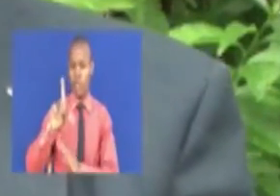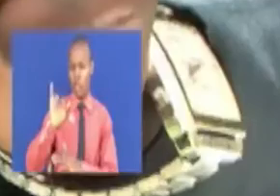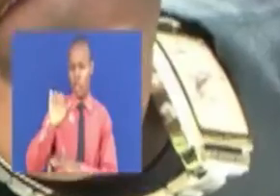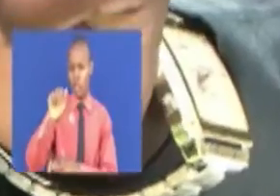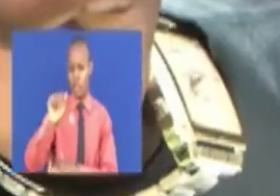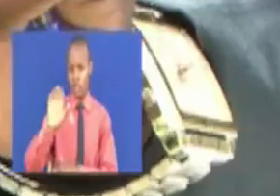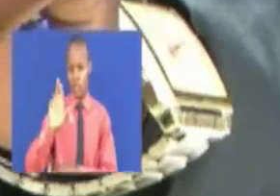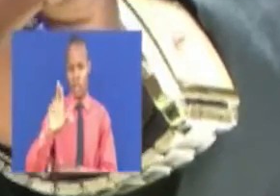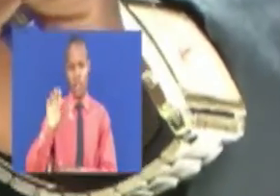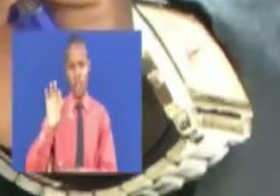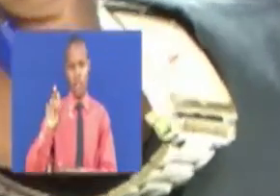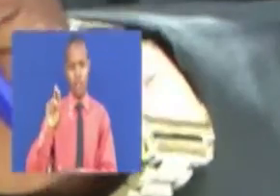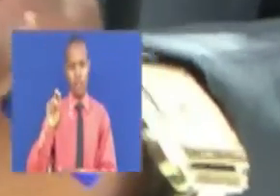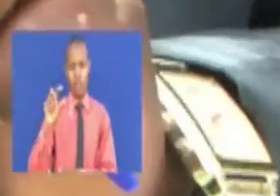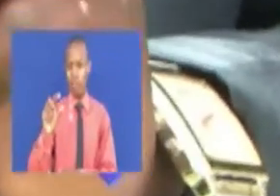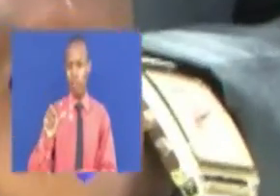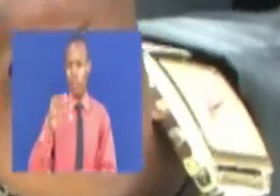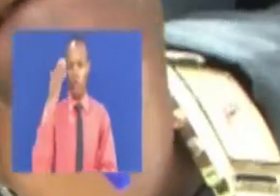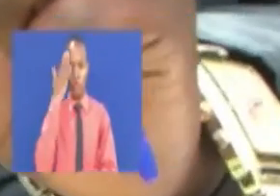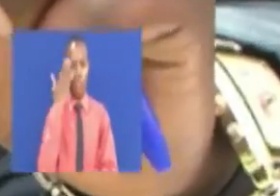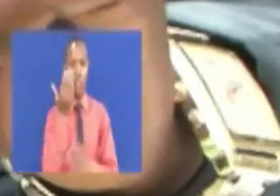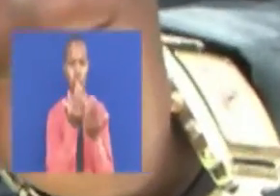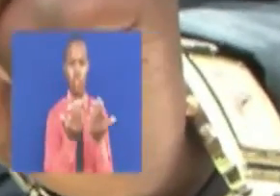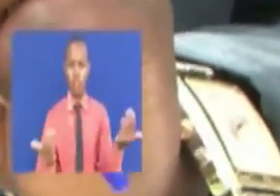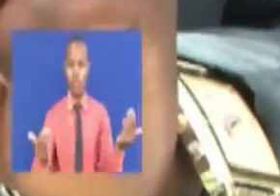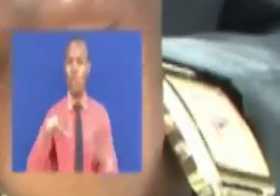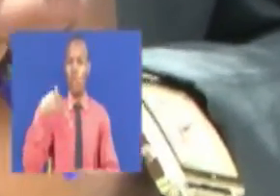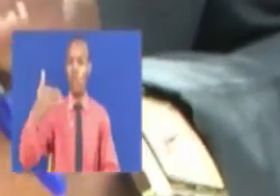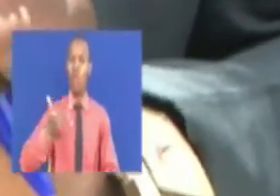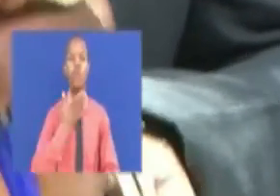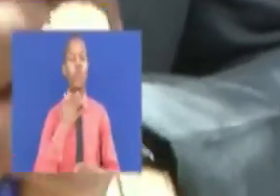the autistic child doesn't involve themselves in writing,